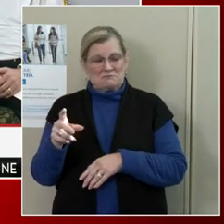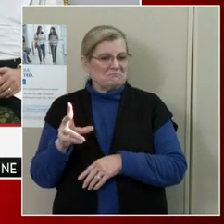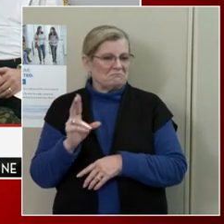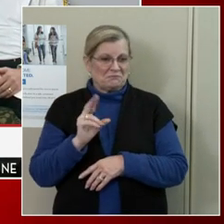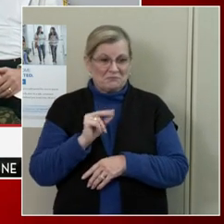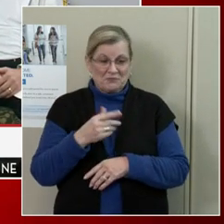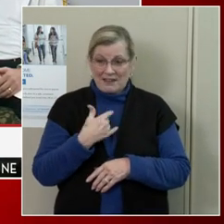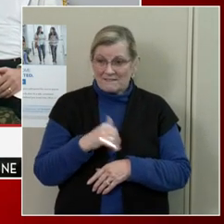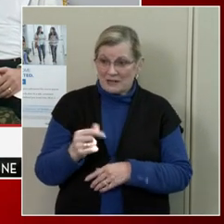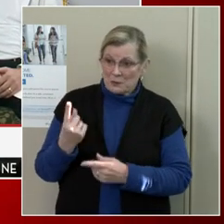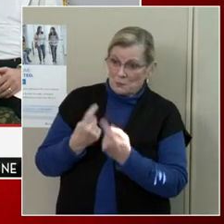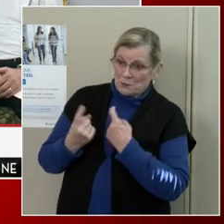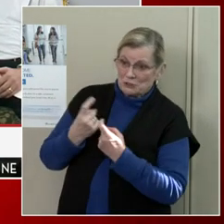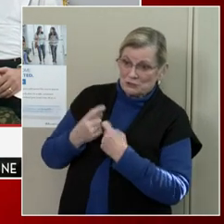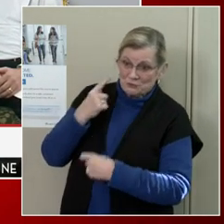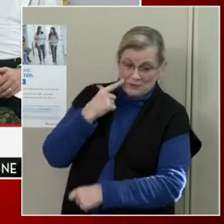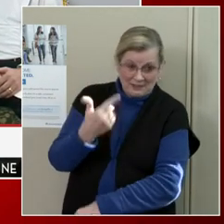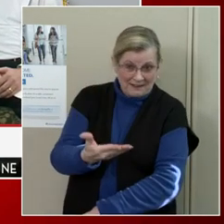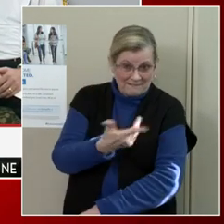All right.